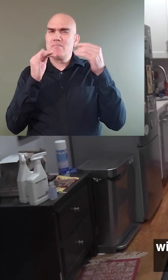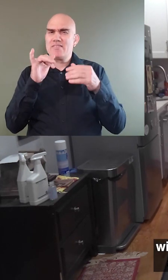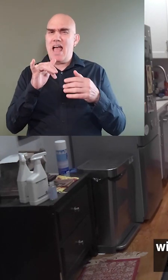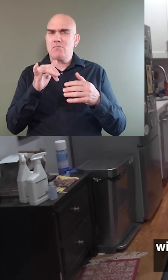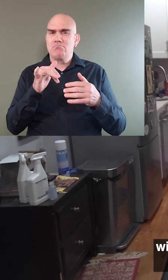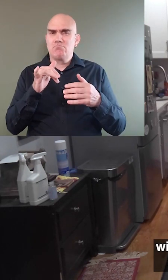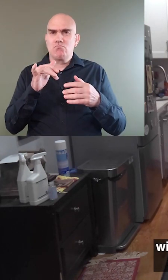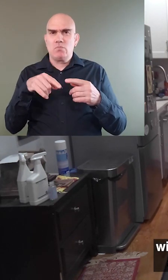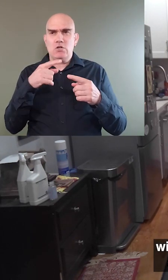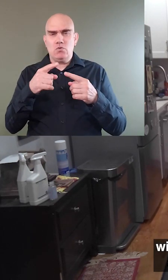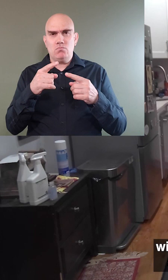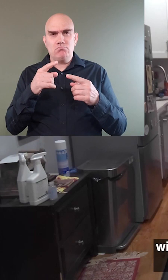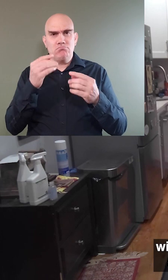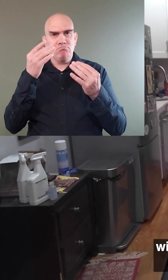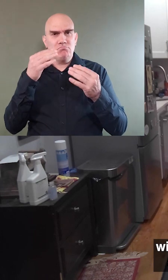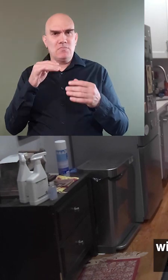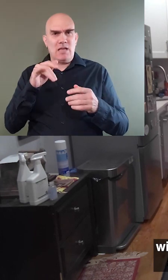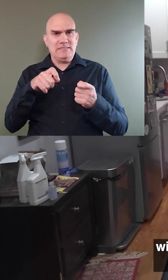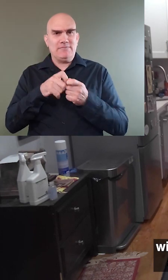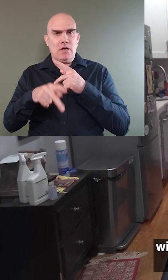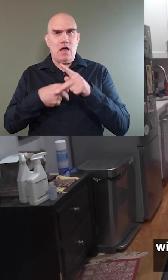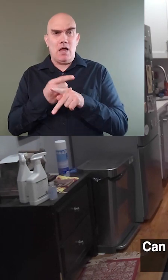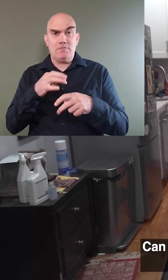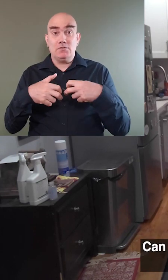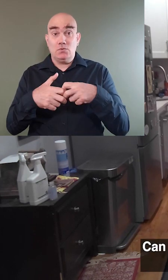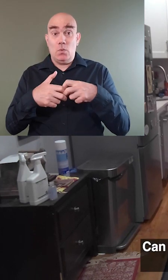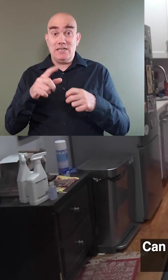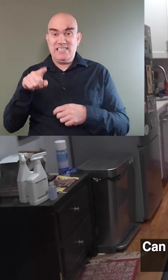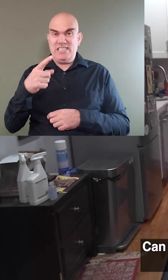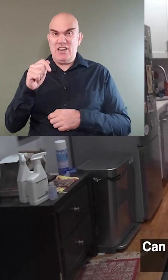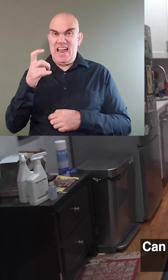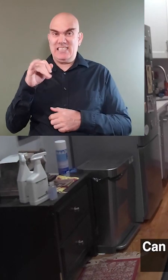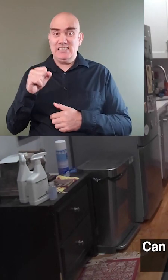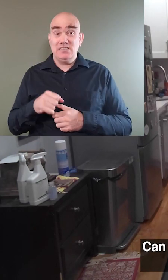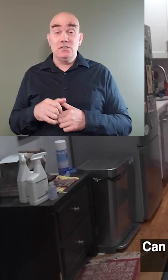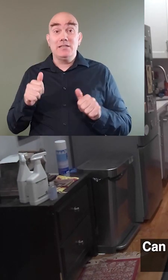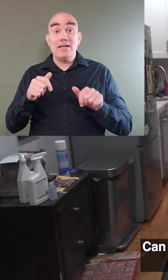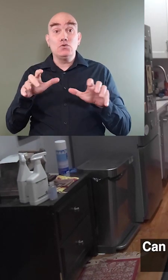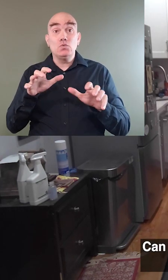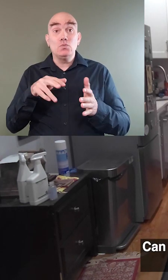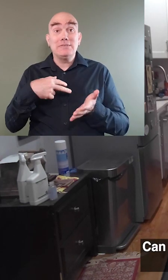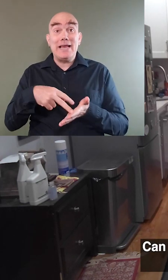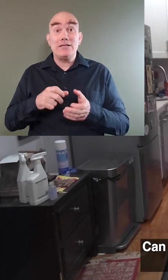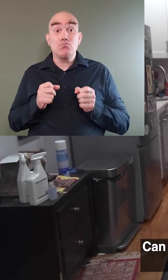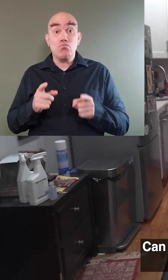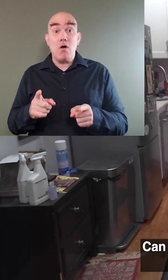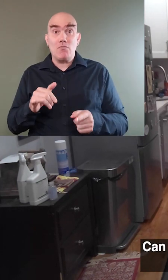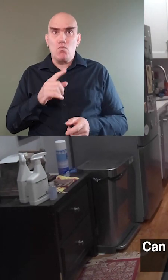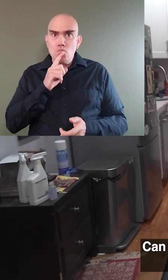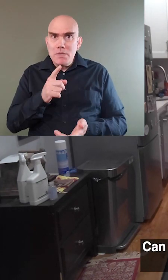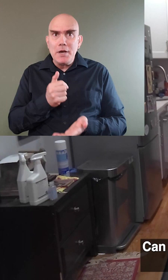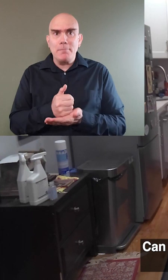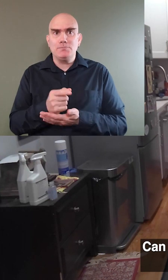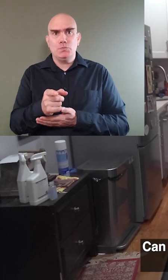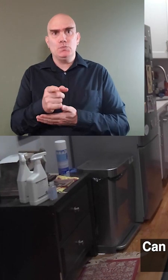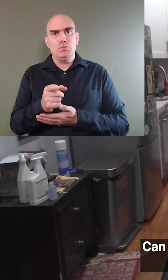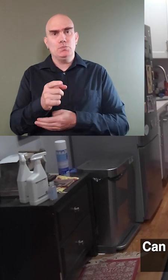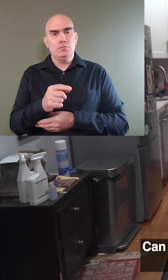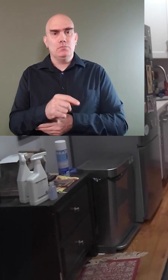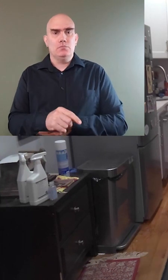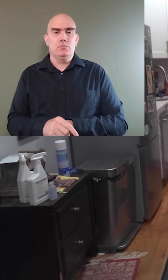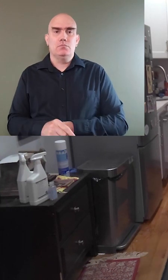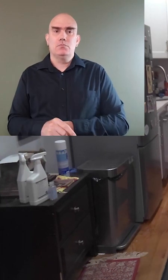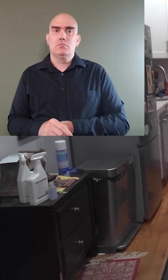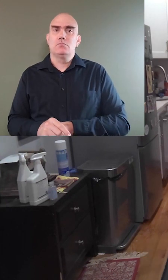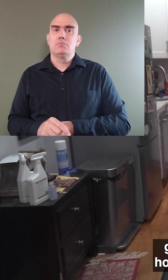mind about single axis joints. Can you do dance improvisation that